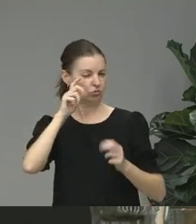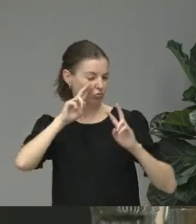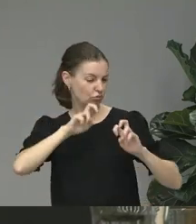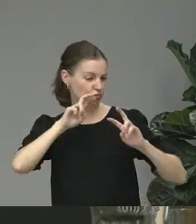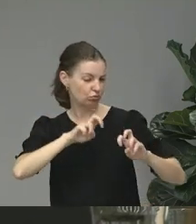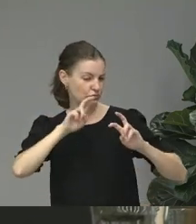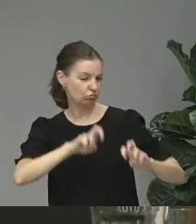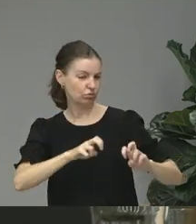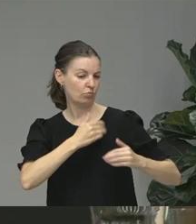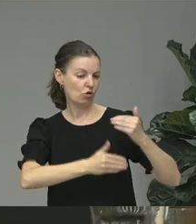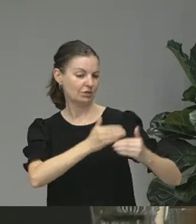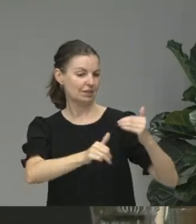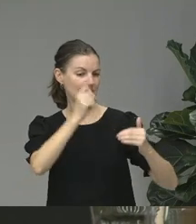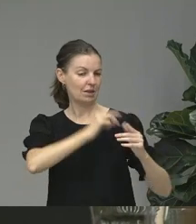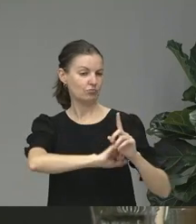be enhanced?